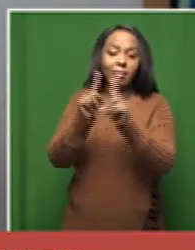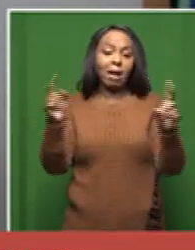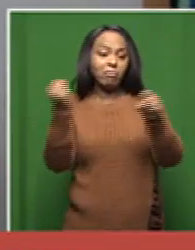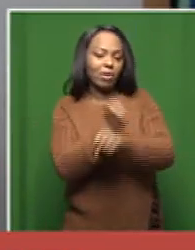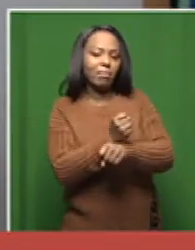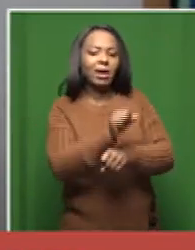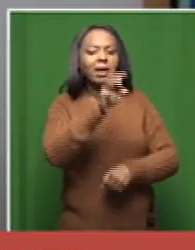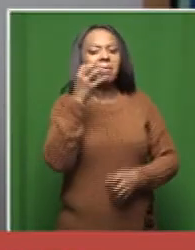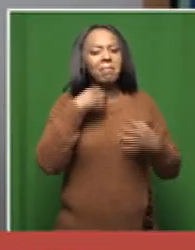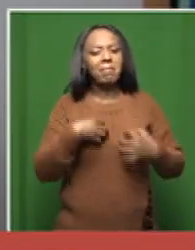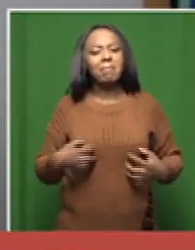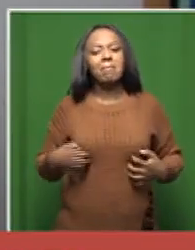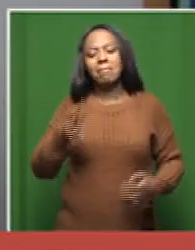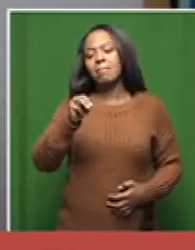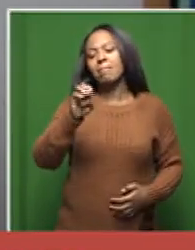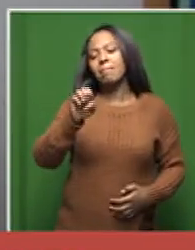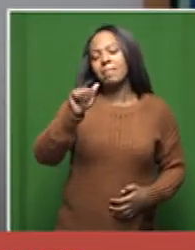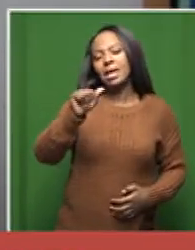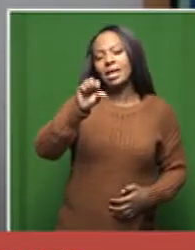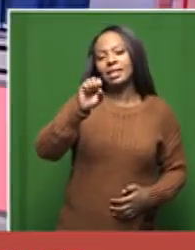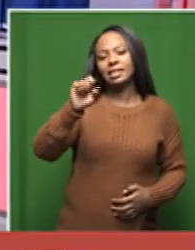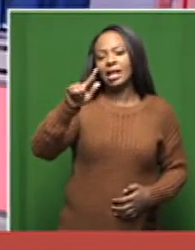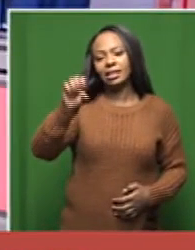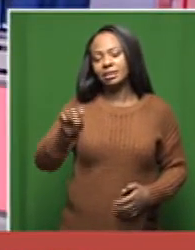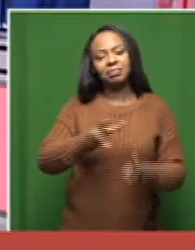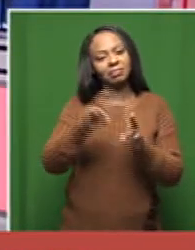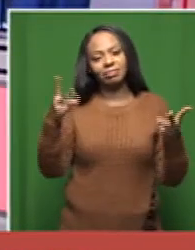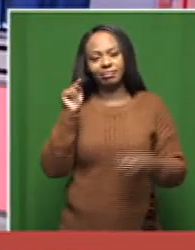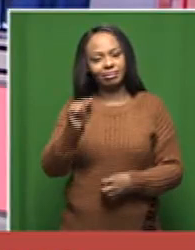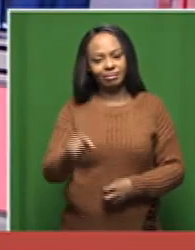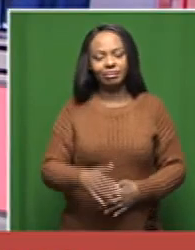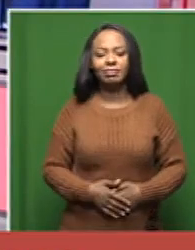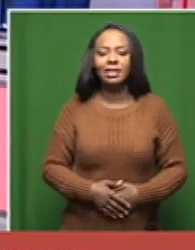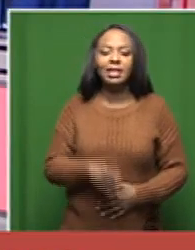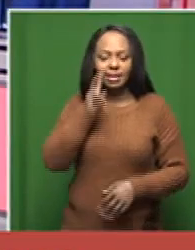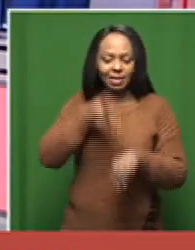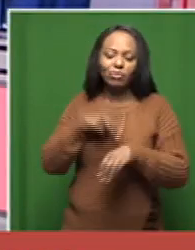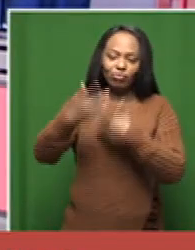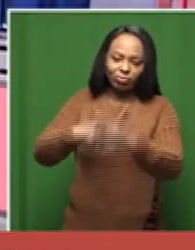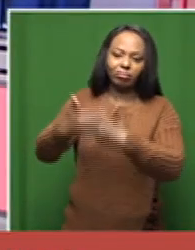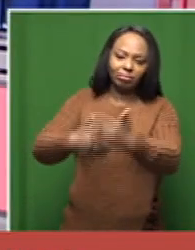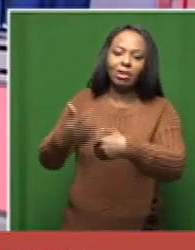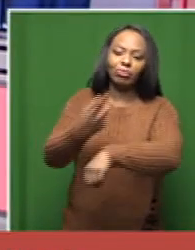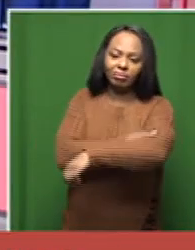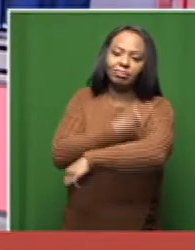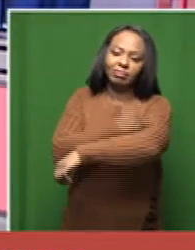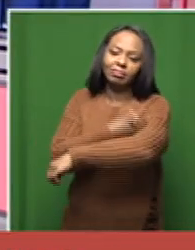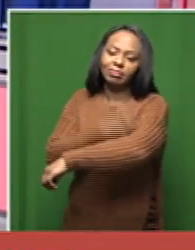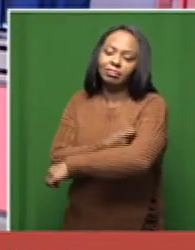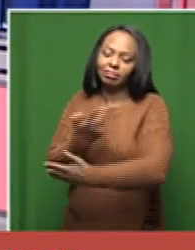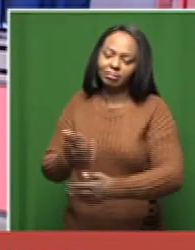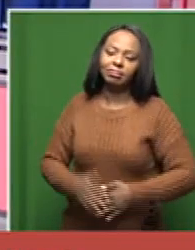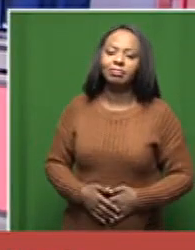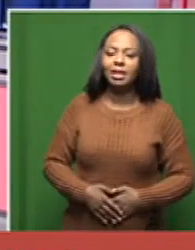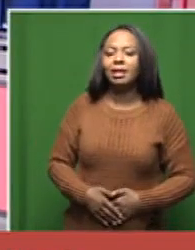probably will need to have regular vaccinations. All right. Professor Schroep, we're going to have to leave it there. Thank you so much indeed. Always